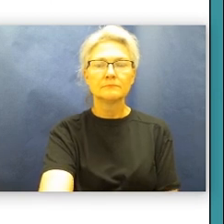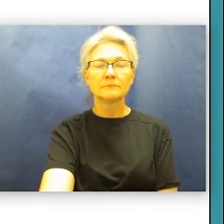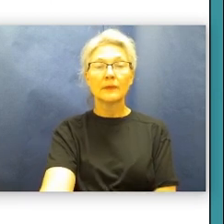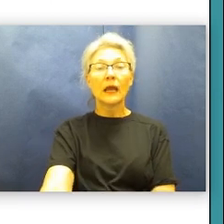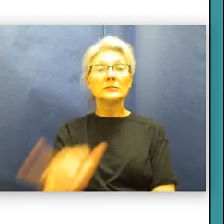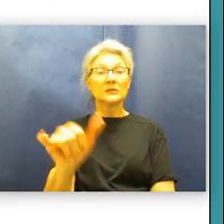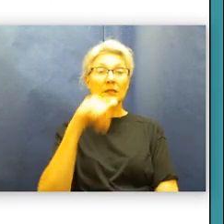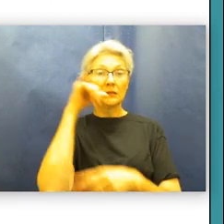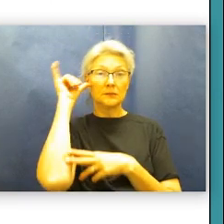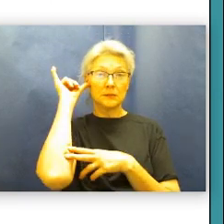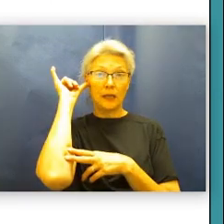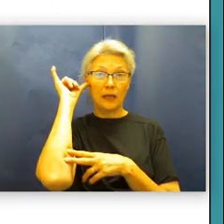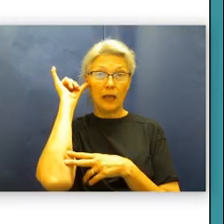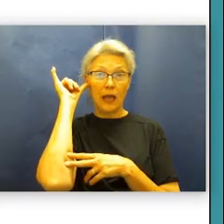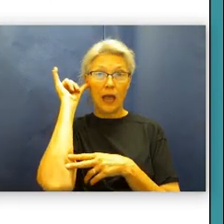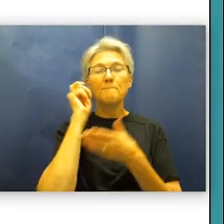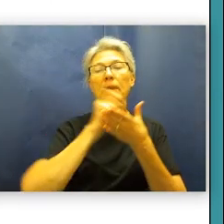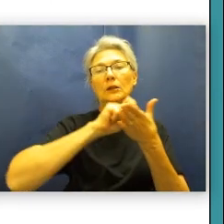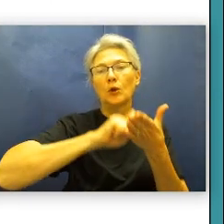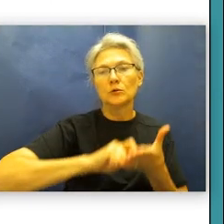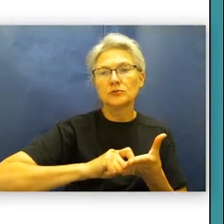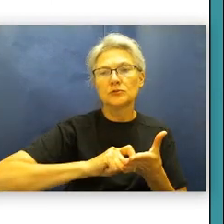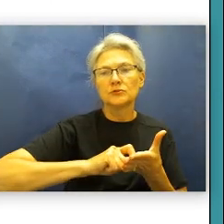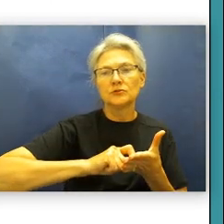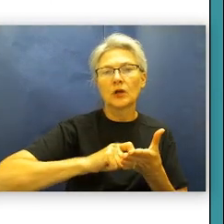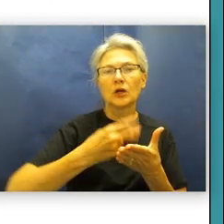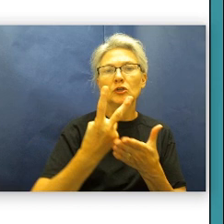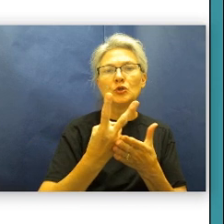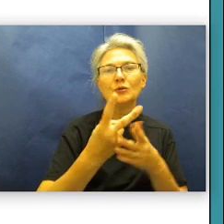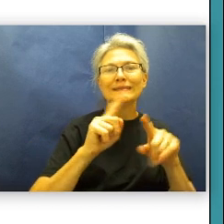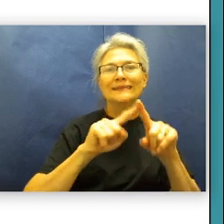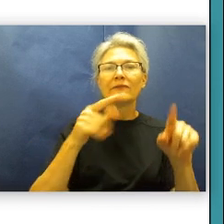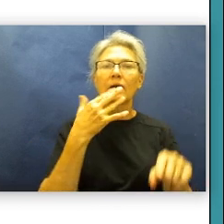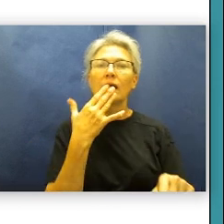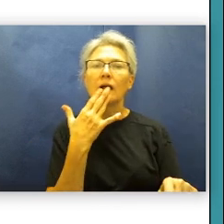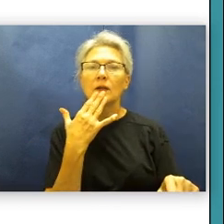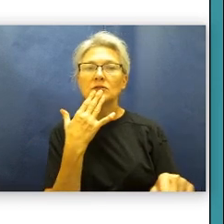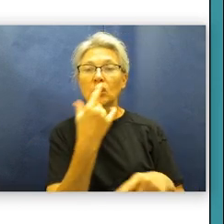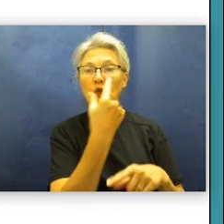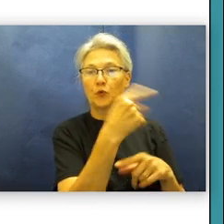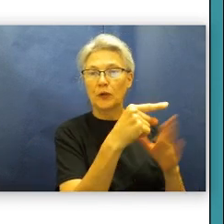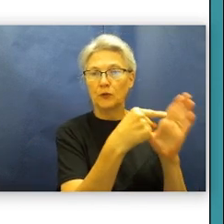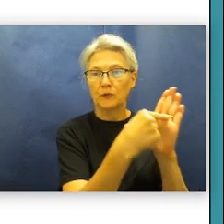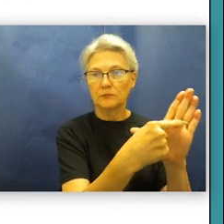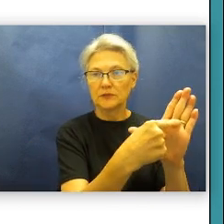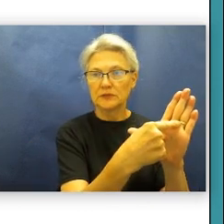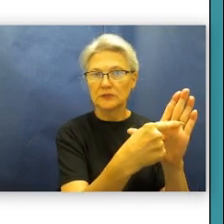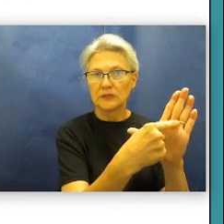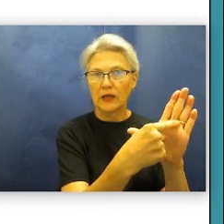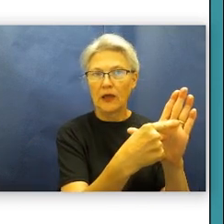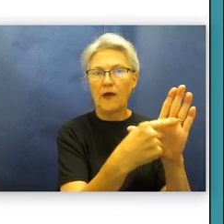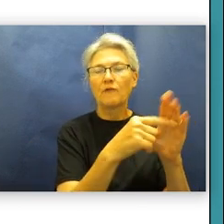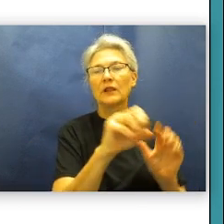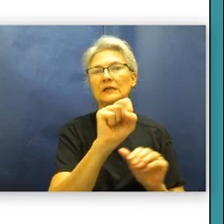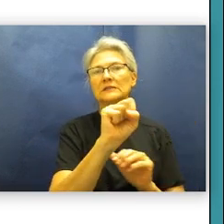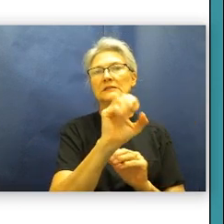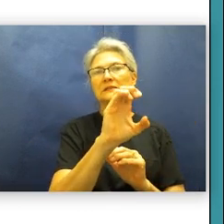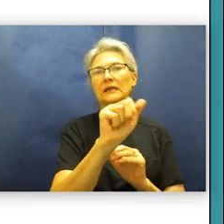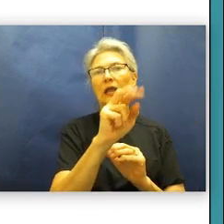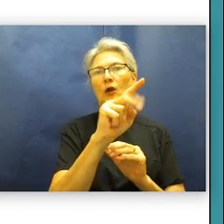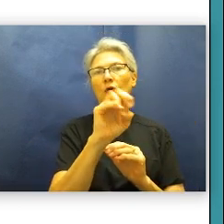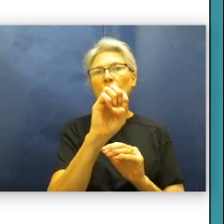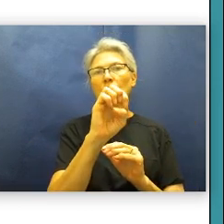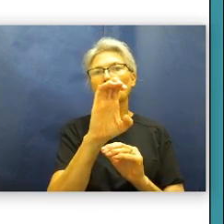Just like yesterday, my annotations are in two different colors. The green will represent my annotations for